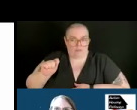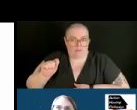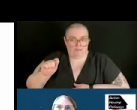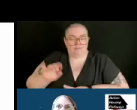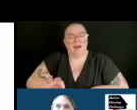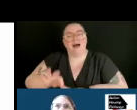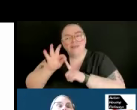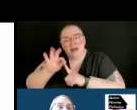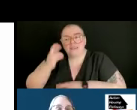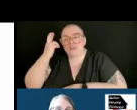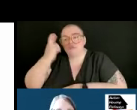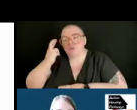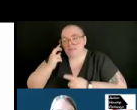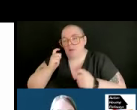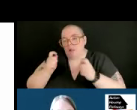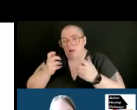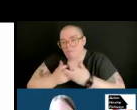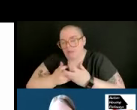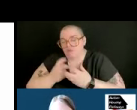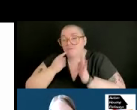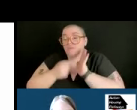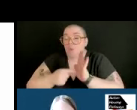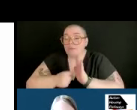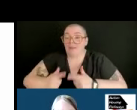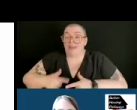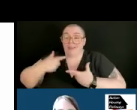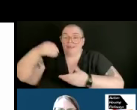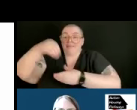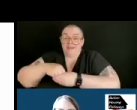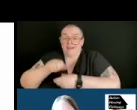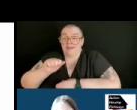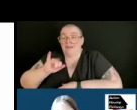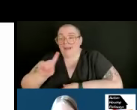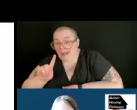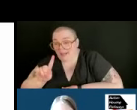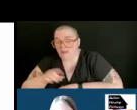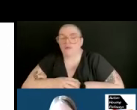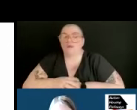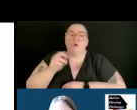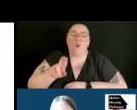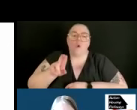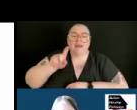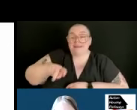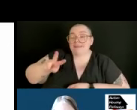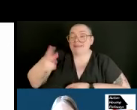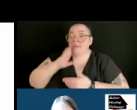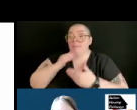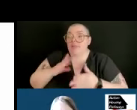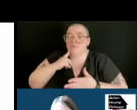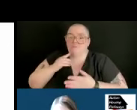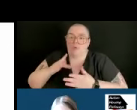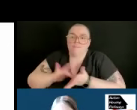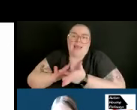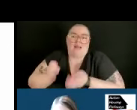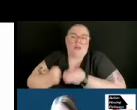For example, a live-in aid or an additional room for medical equipment. And that's